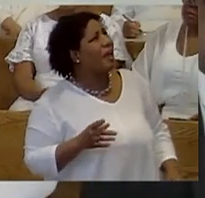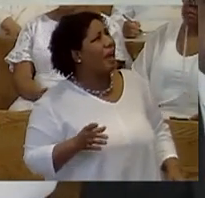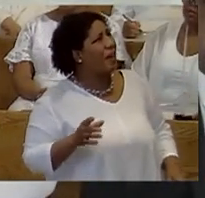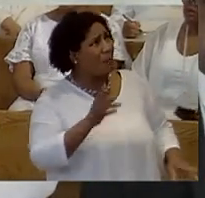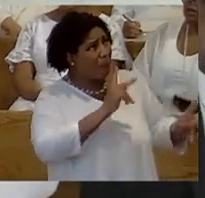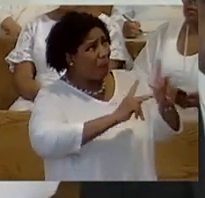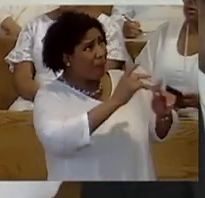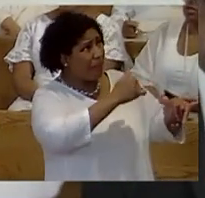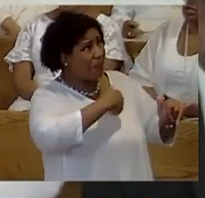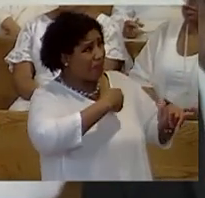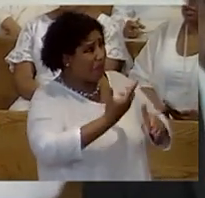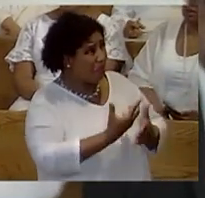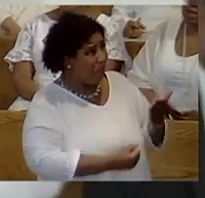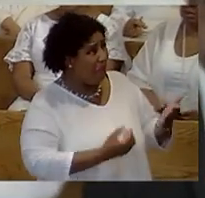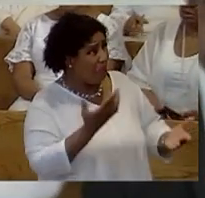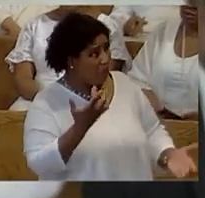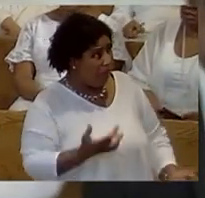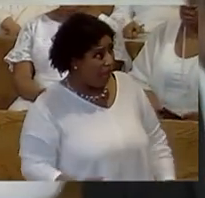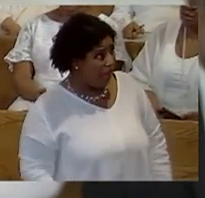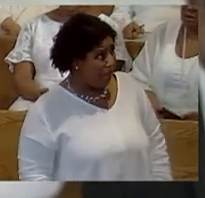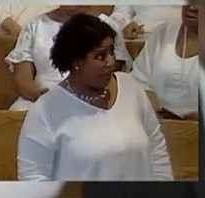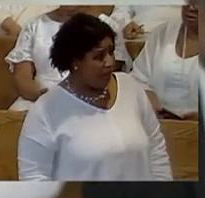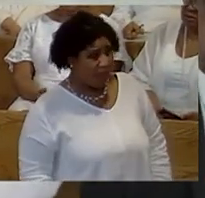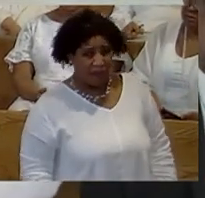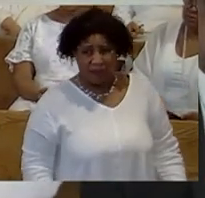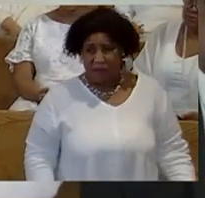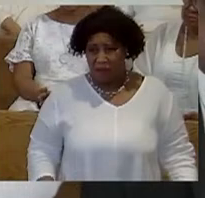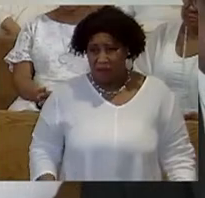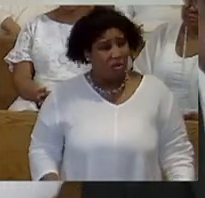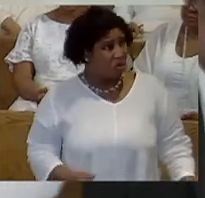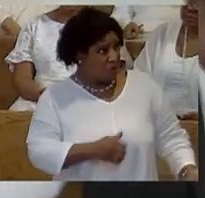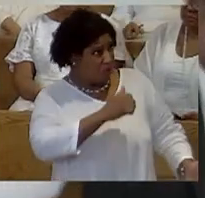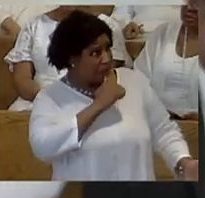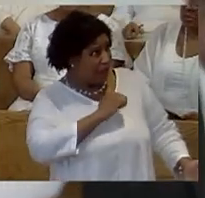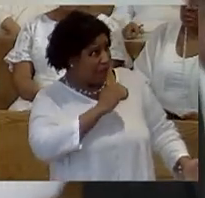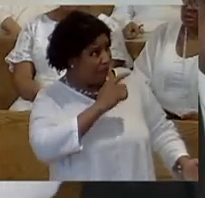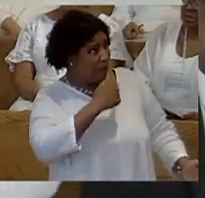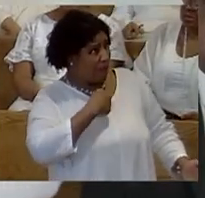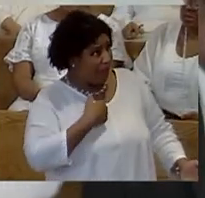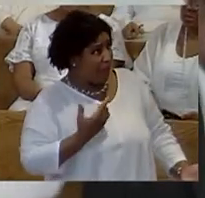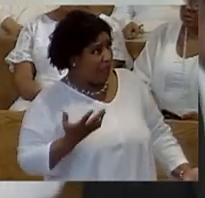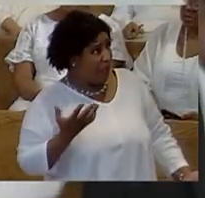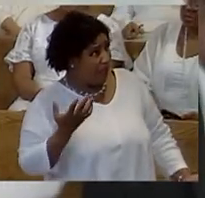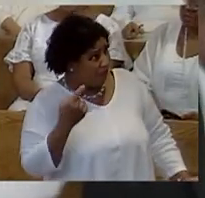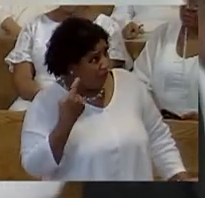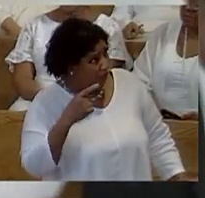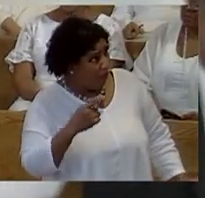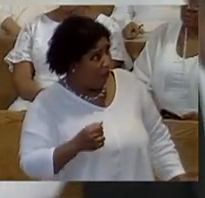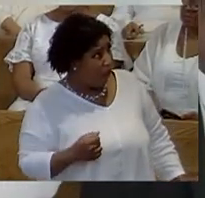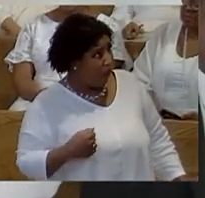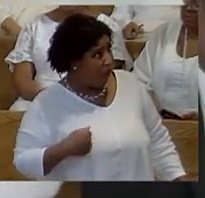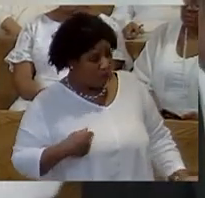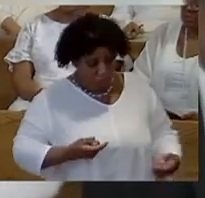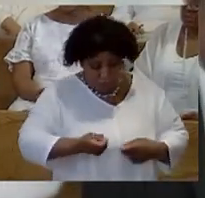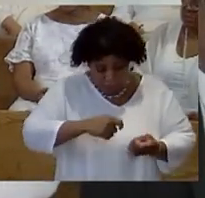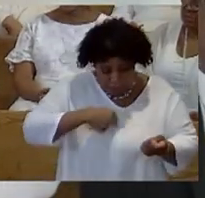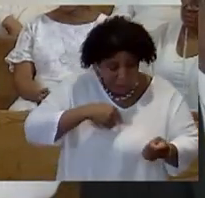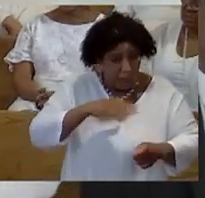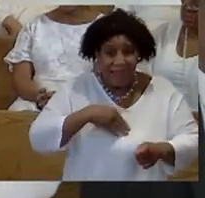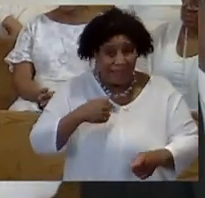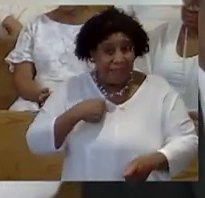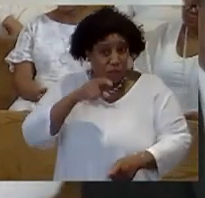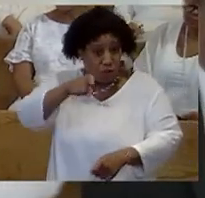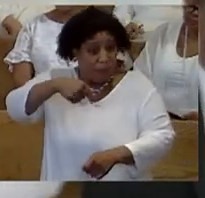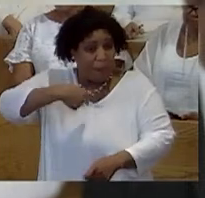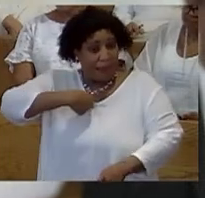me? Why in the world did you suffer for me? You took my place on the cross. I should have been